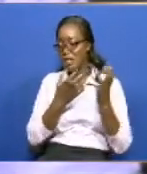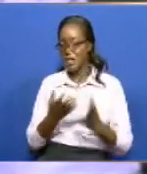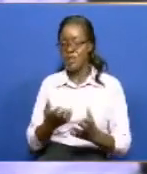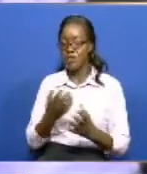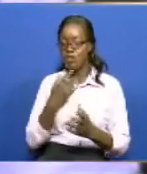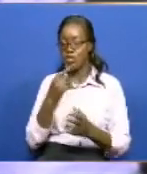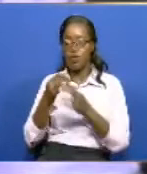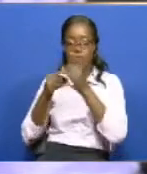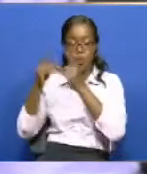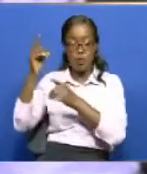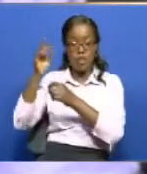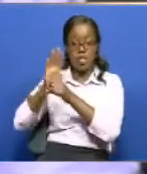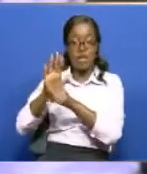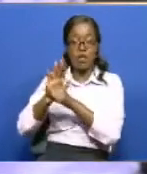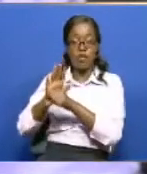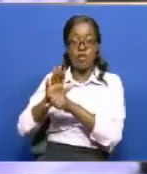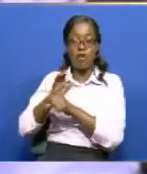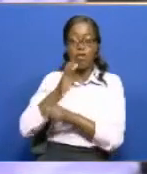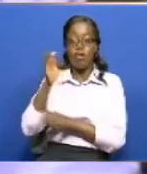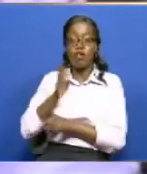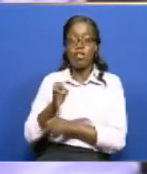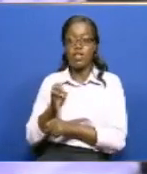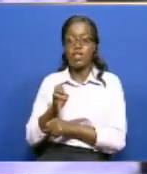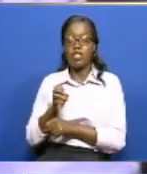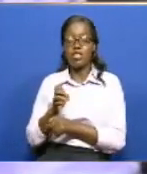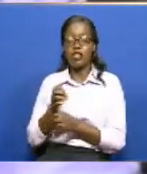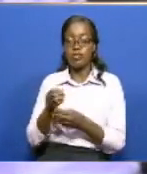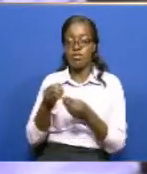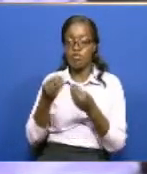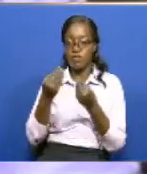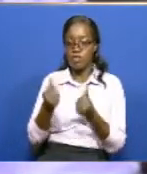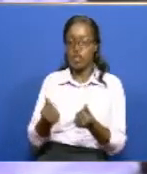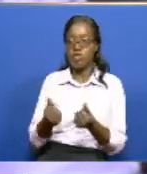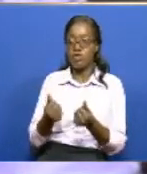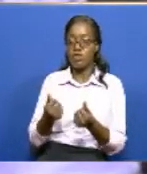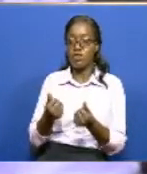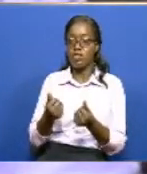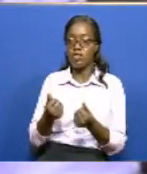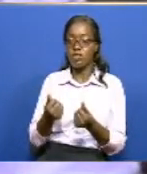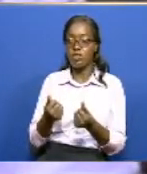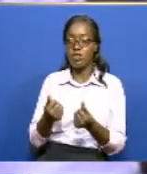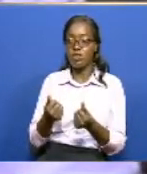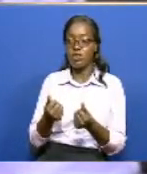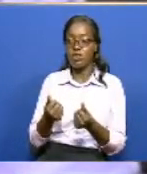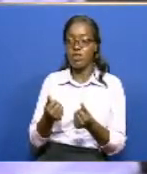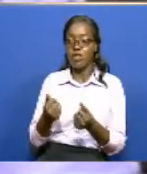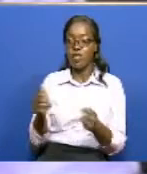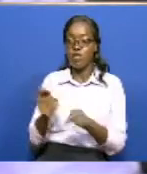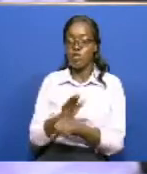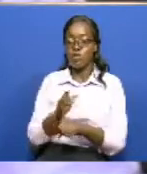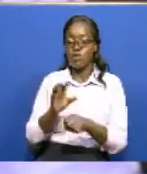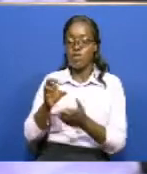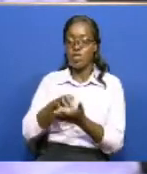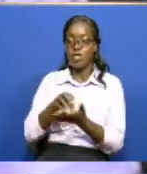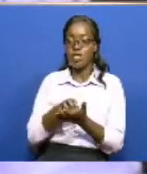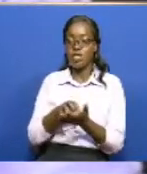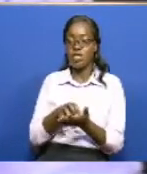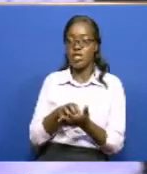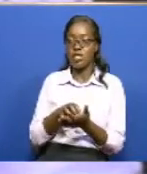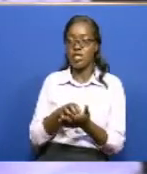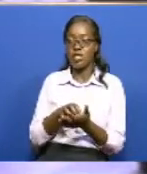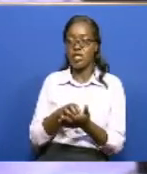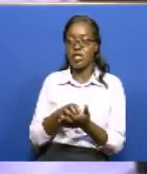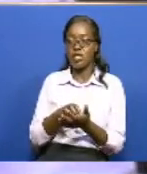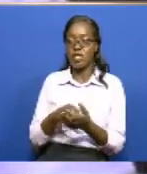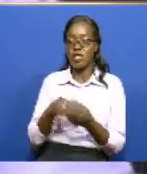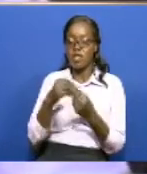relied on the elders to reduce our backlog. And they have, in most of the cases,